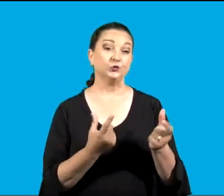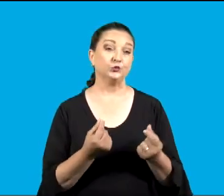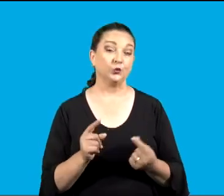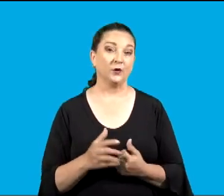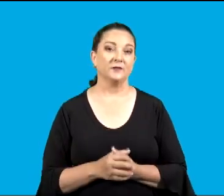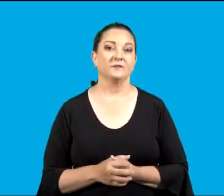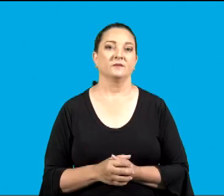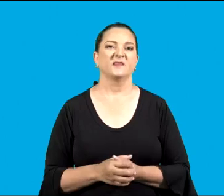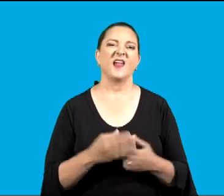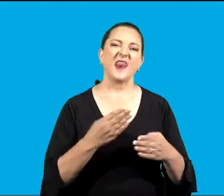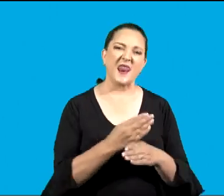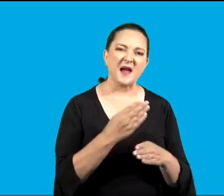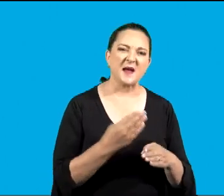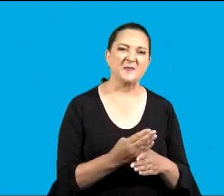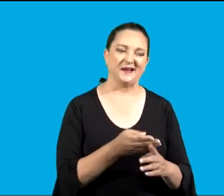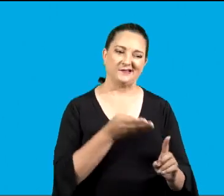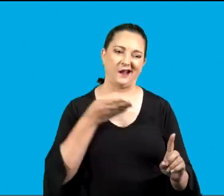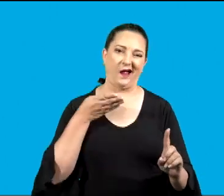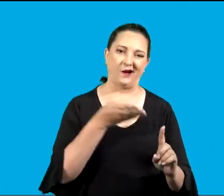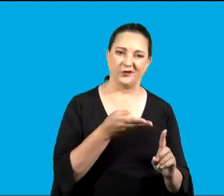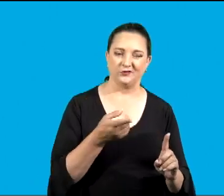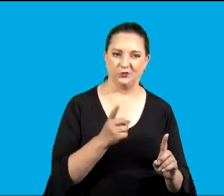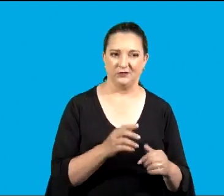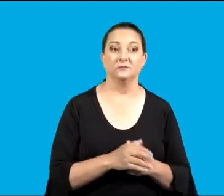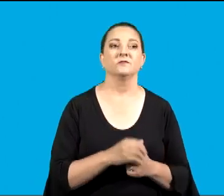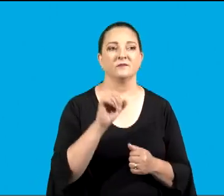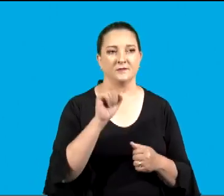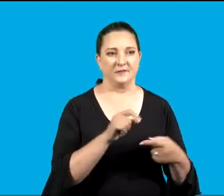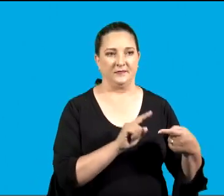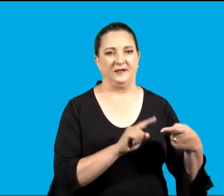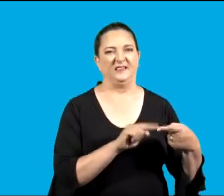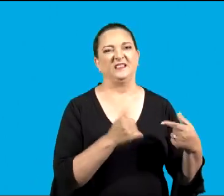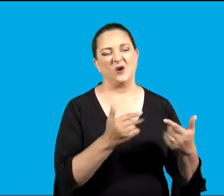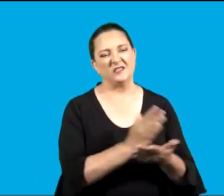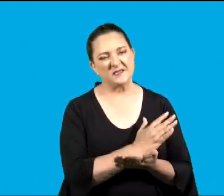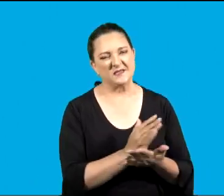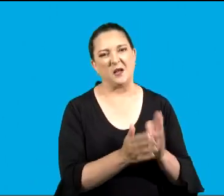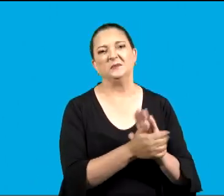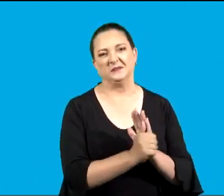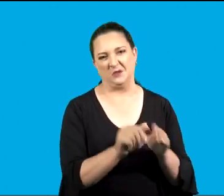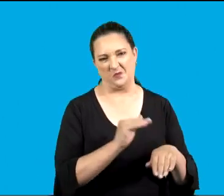The next one, I'm going to look at direct labor cost. Here is some content and skills